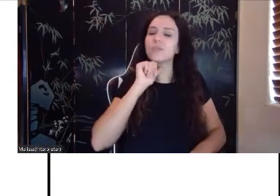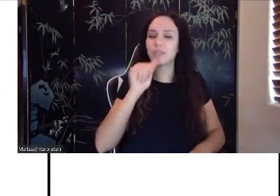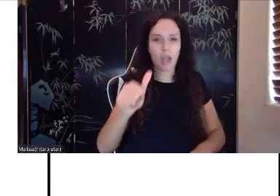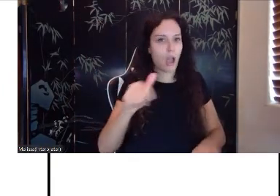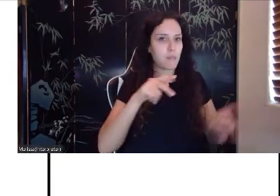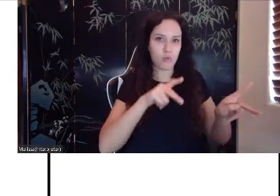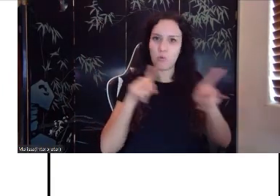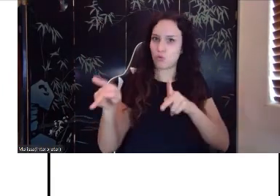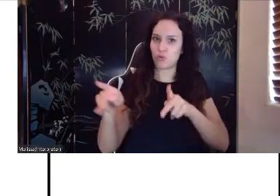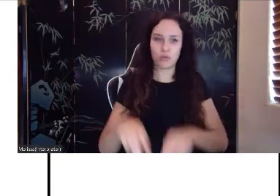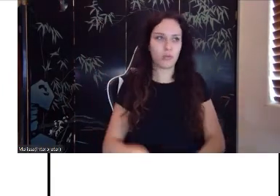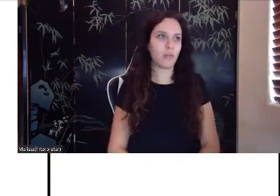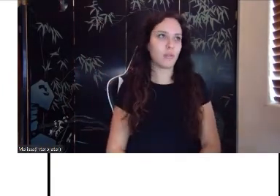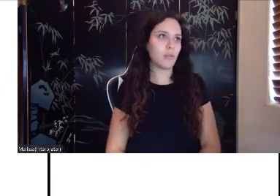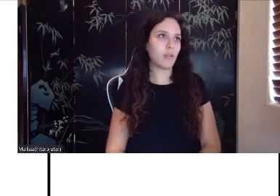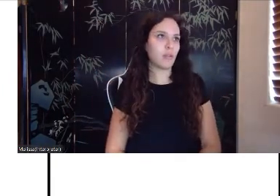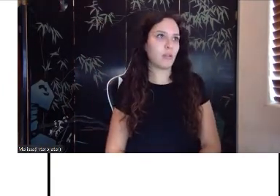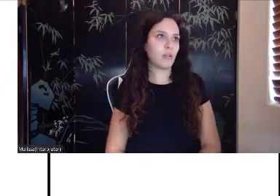proportional.